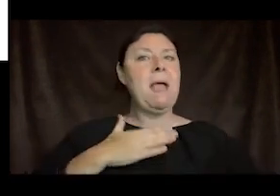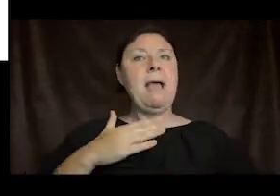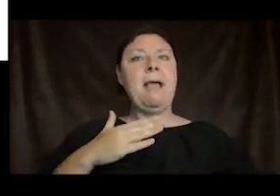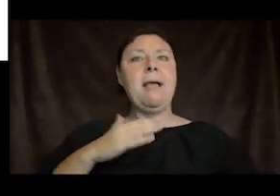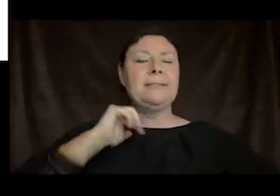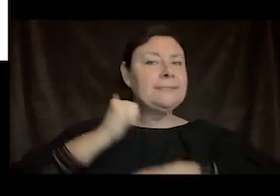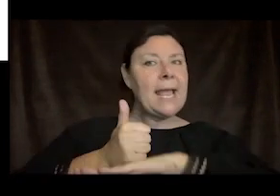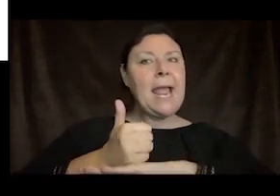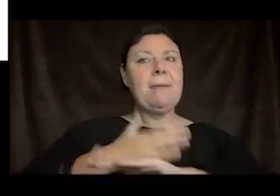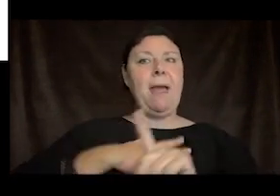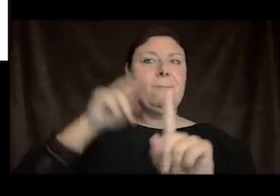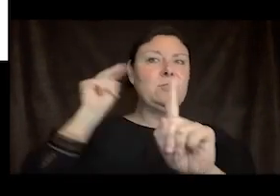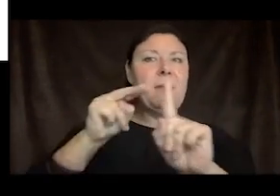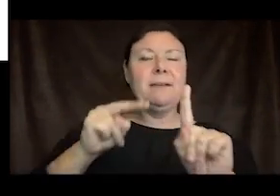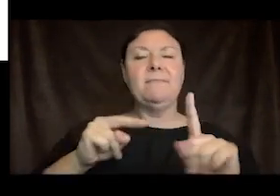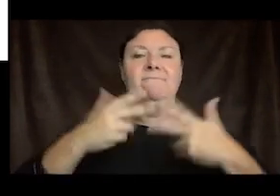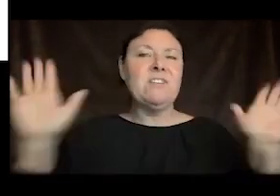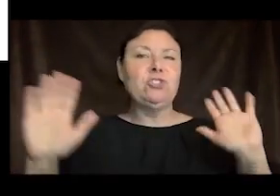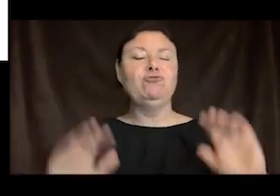just yet.